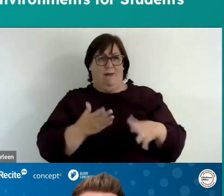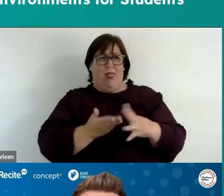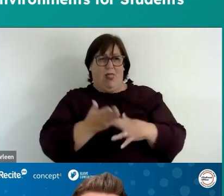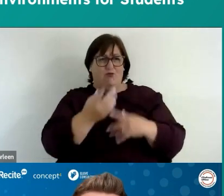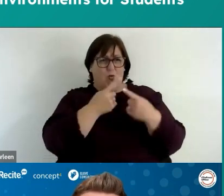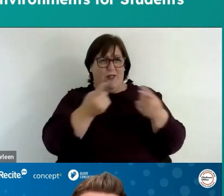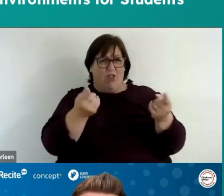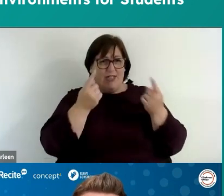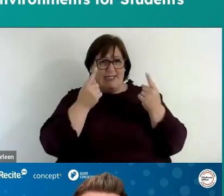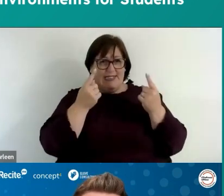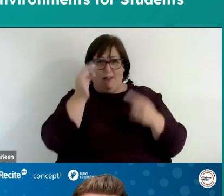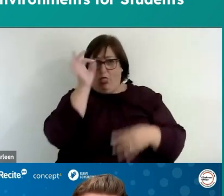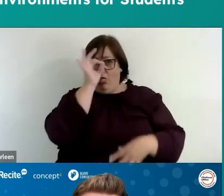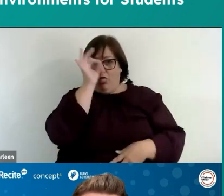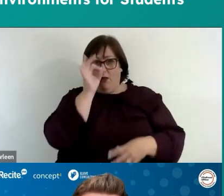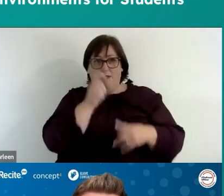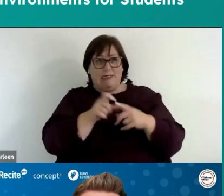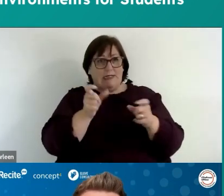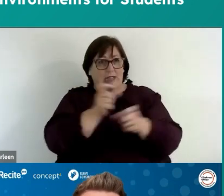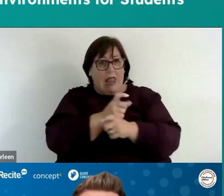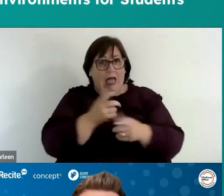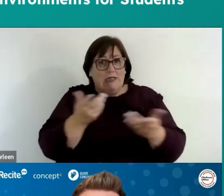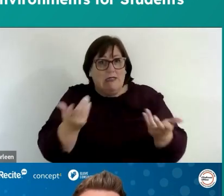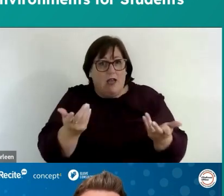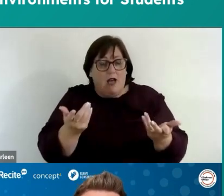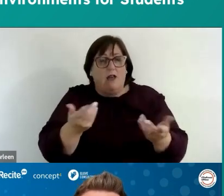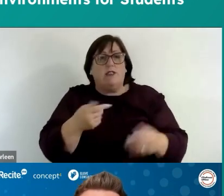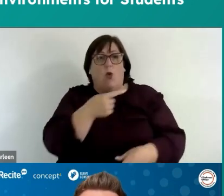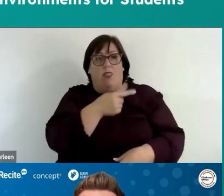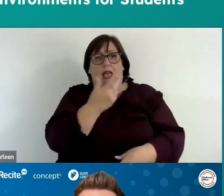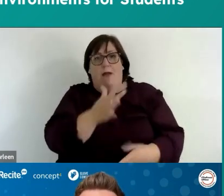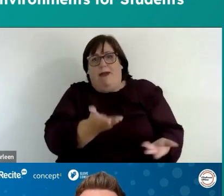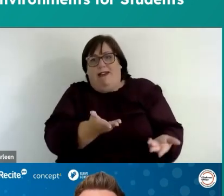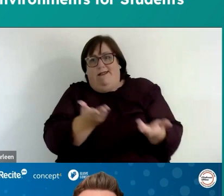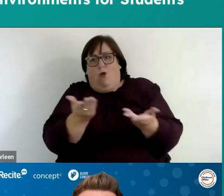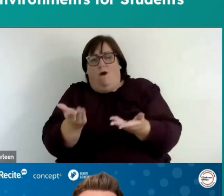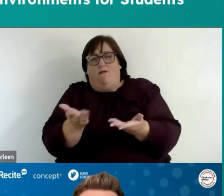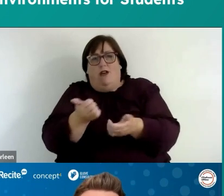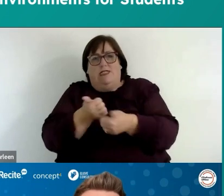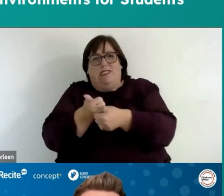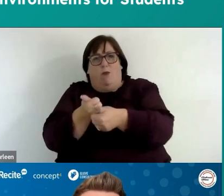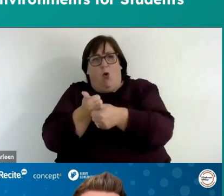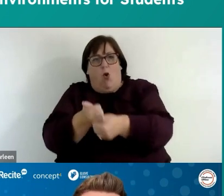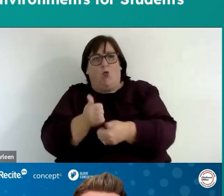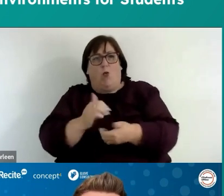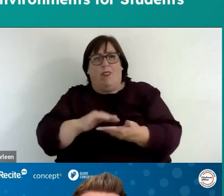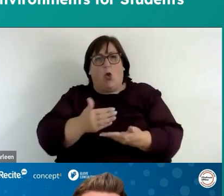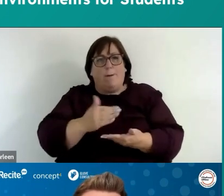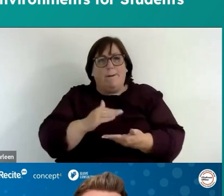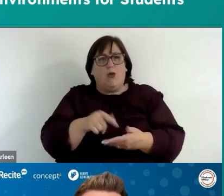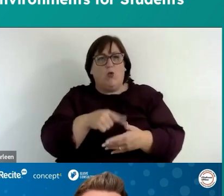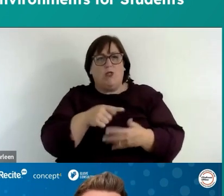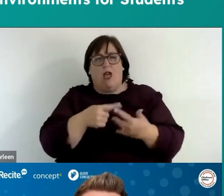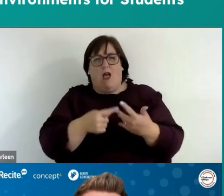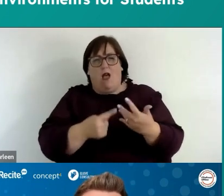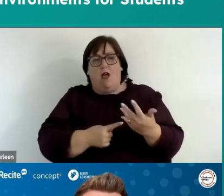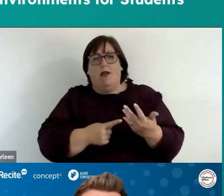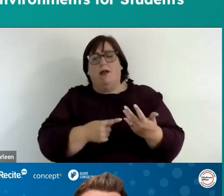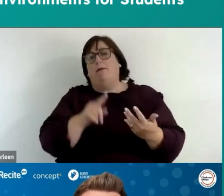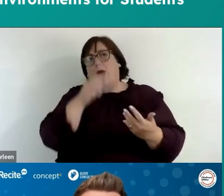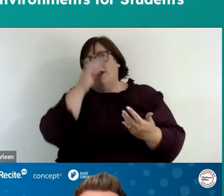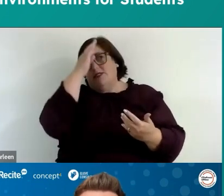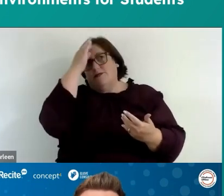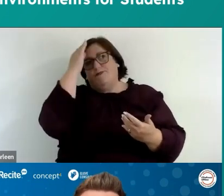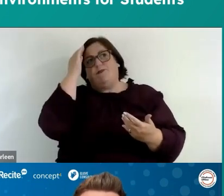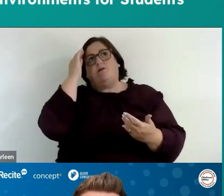was given some support on his computer where he was. But then as soon as he went into any other room and used a computer, that support that he